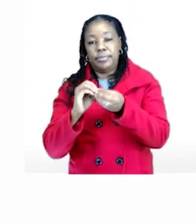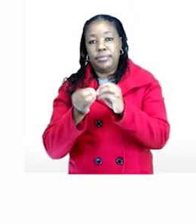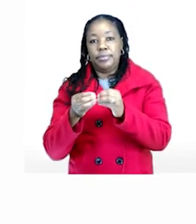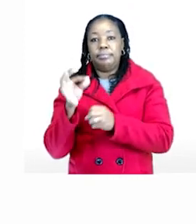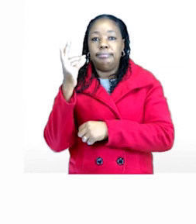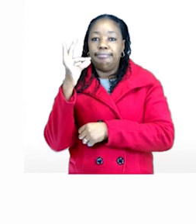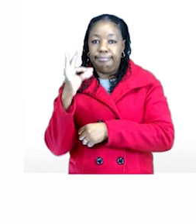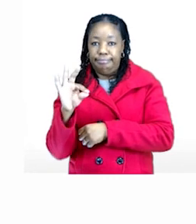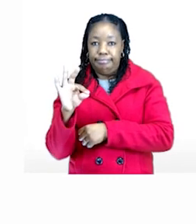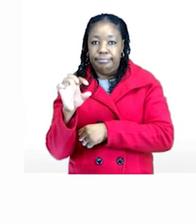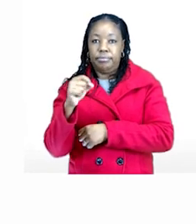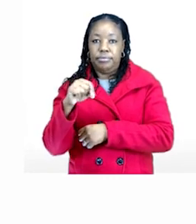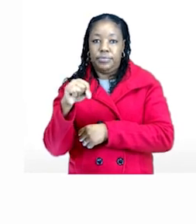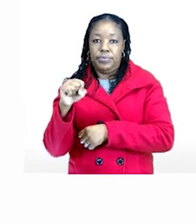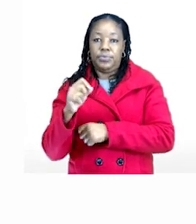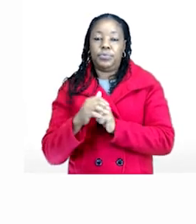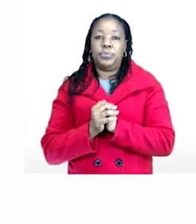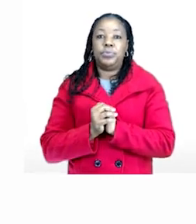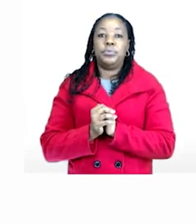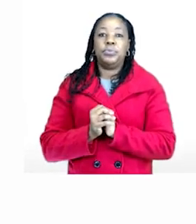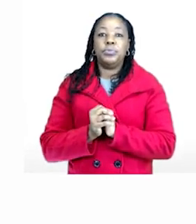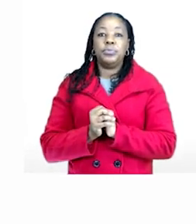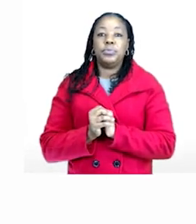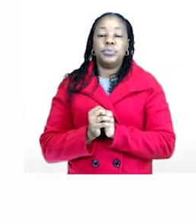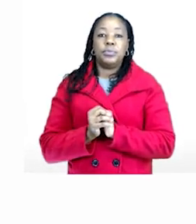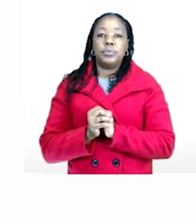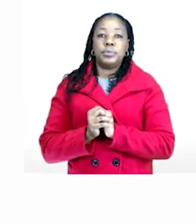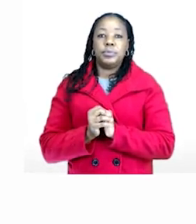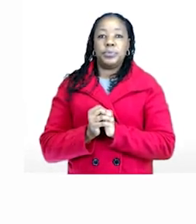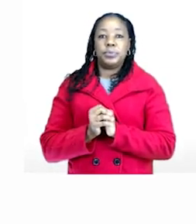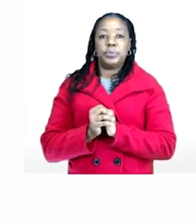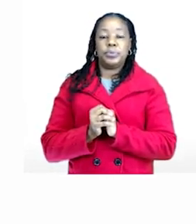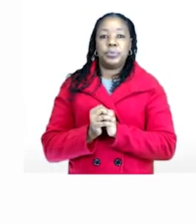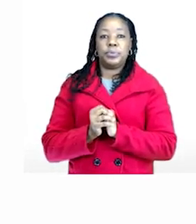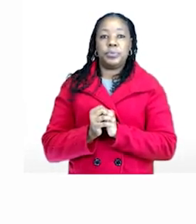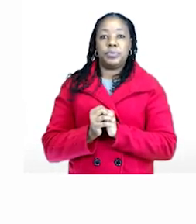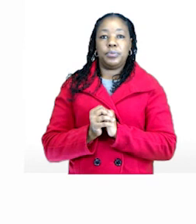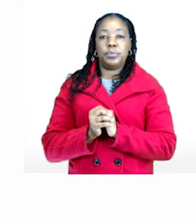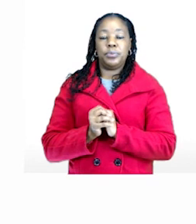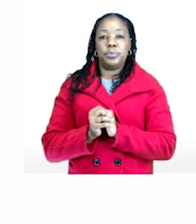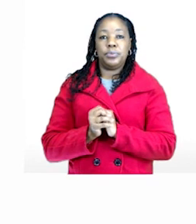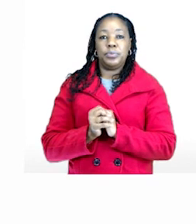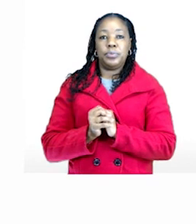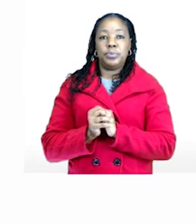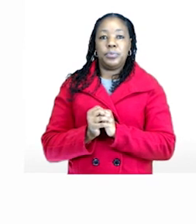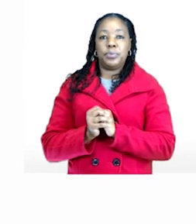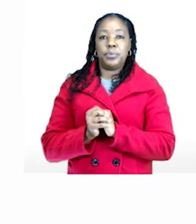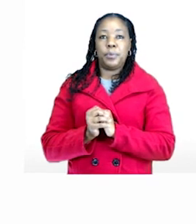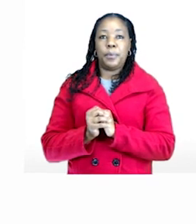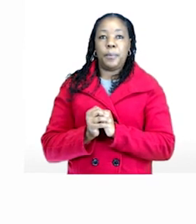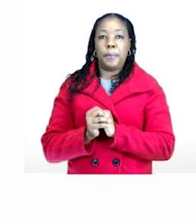the square or the block right below the page number 6 of the